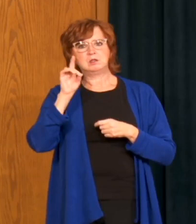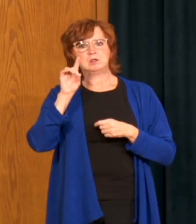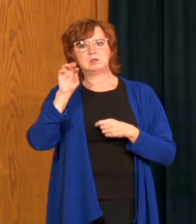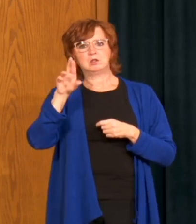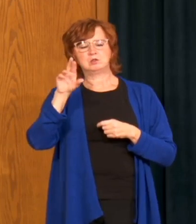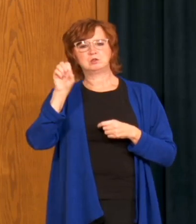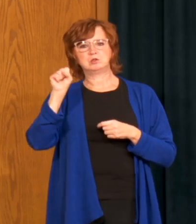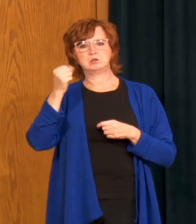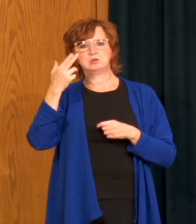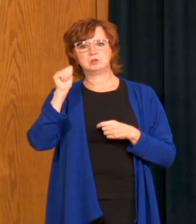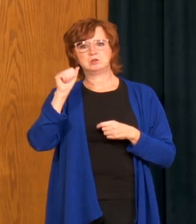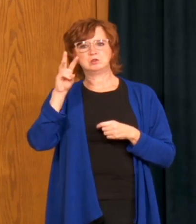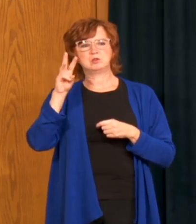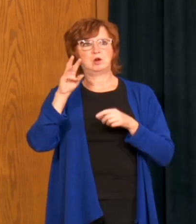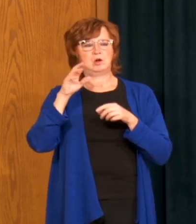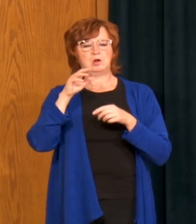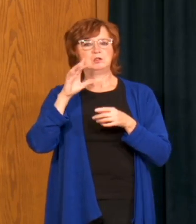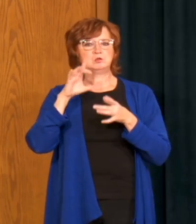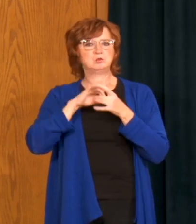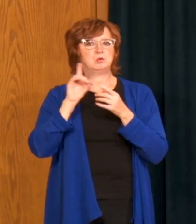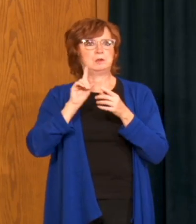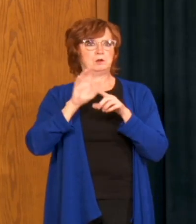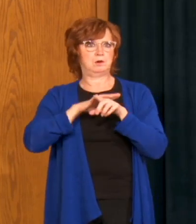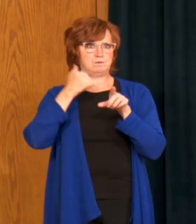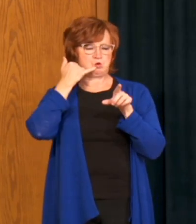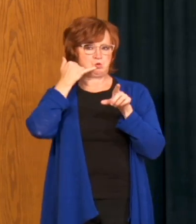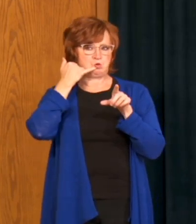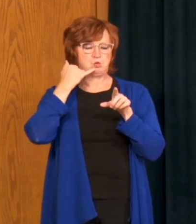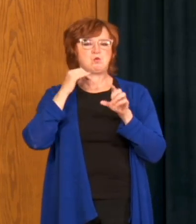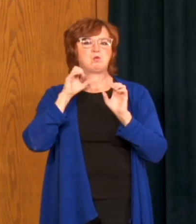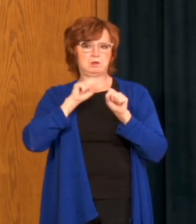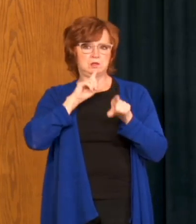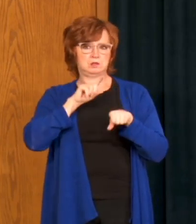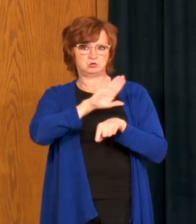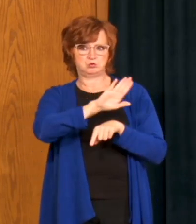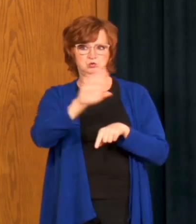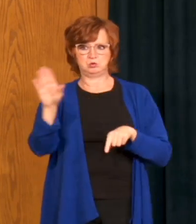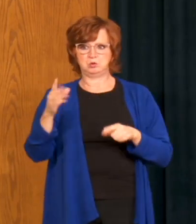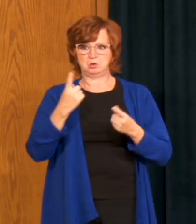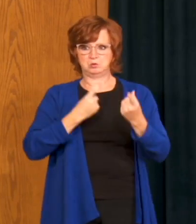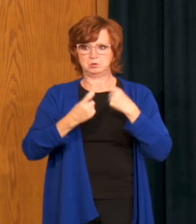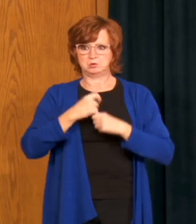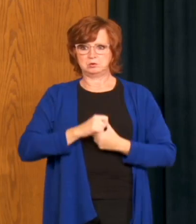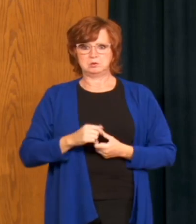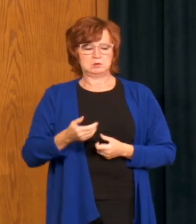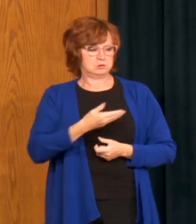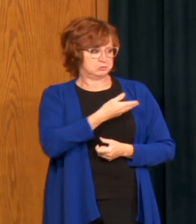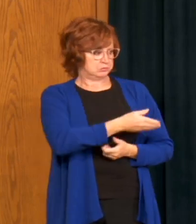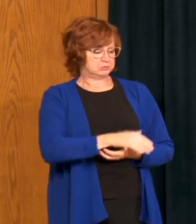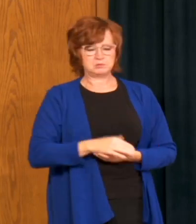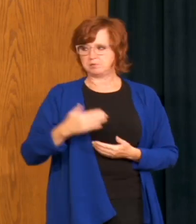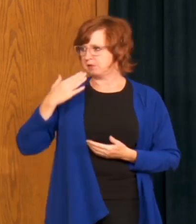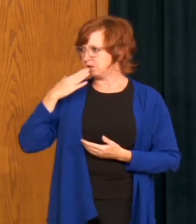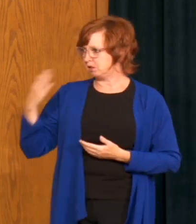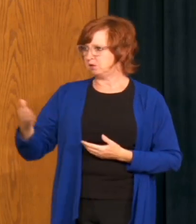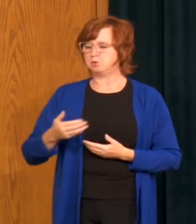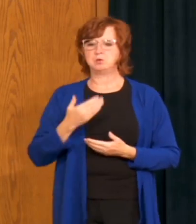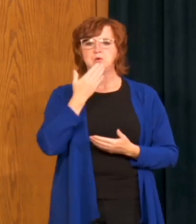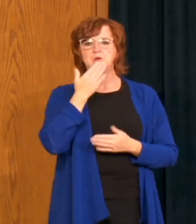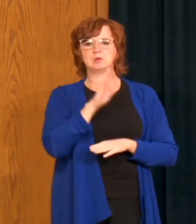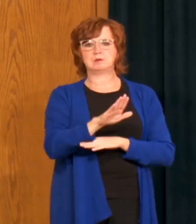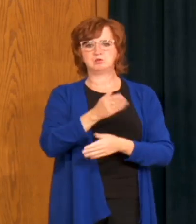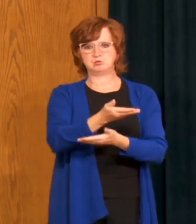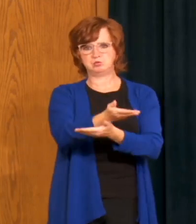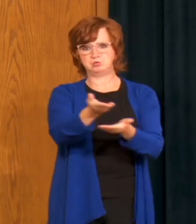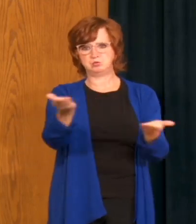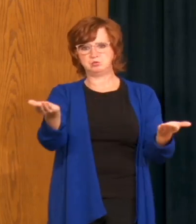Shaw from the SHA is also on the line and available for comment. Premier? Well, thank you very much, and good afternoon,